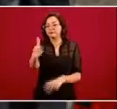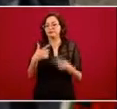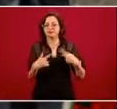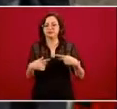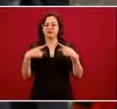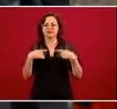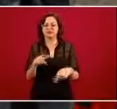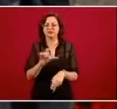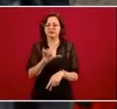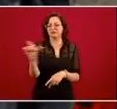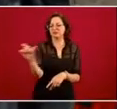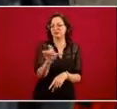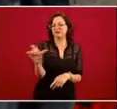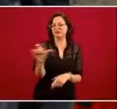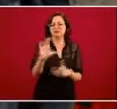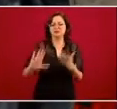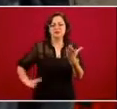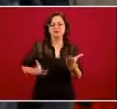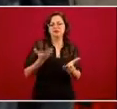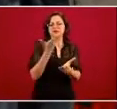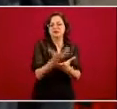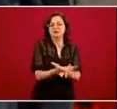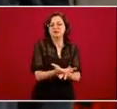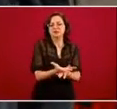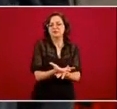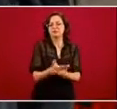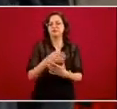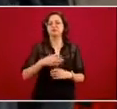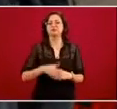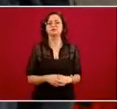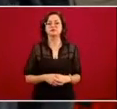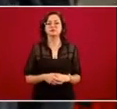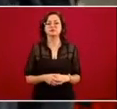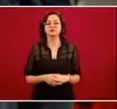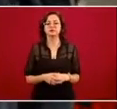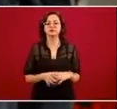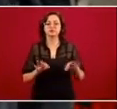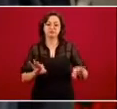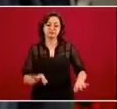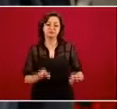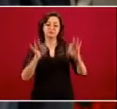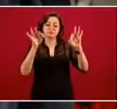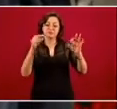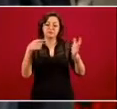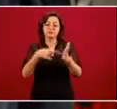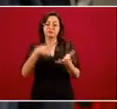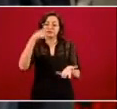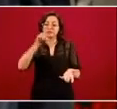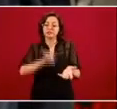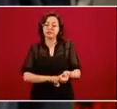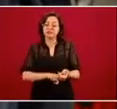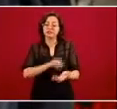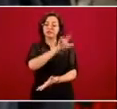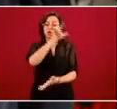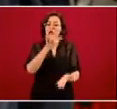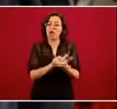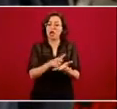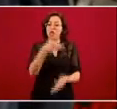and I want to know if you are considering to include other specialists into these considerations. Also,